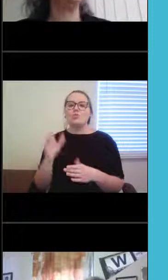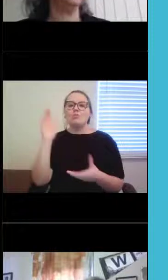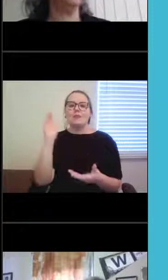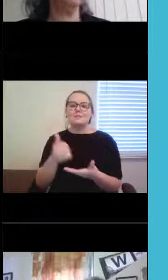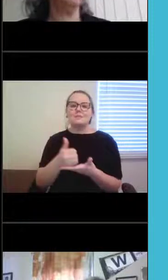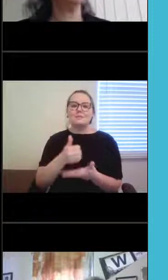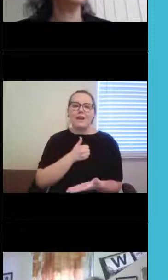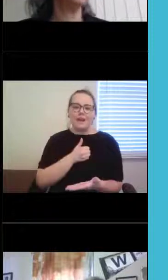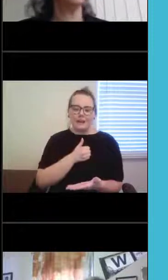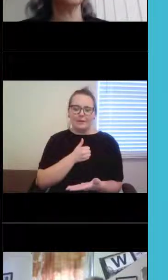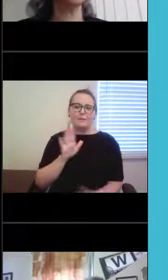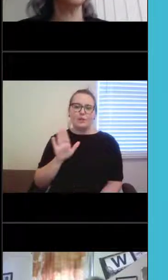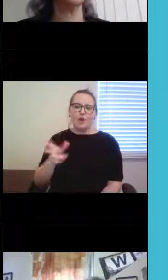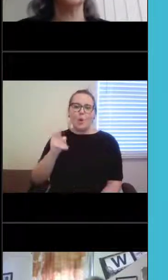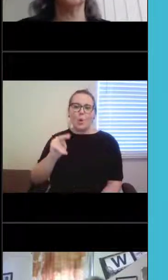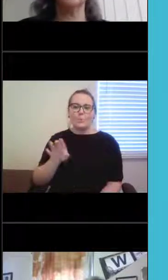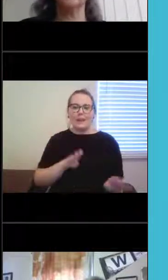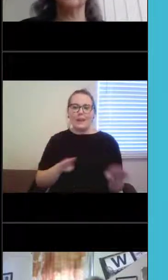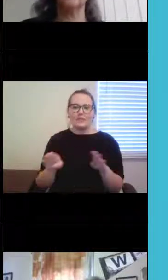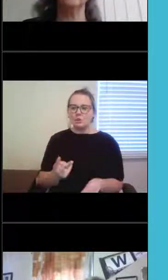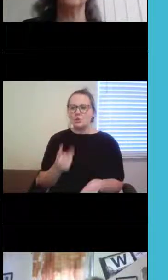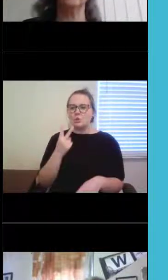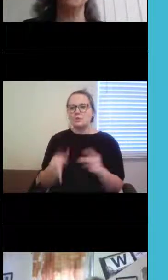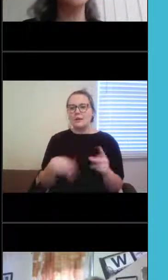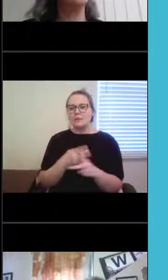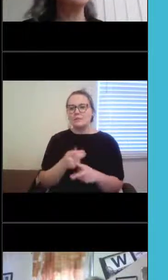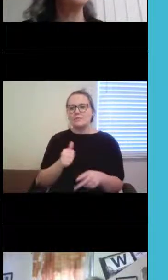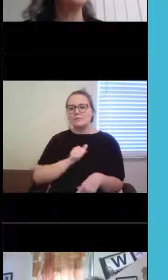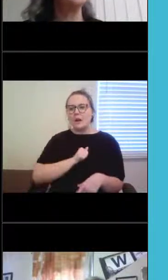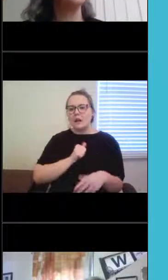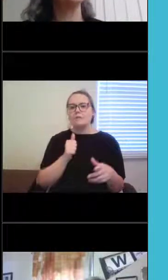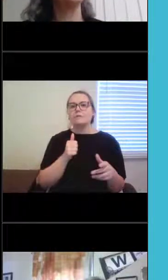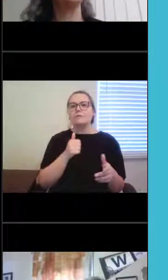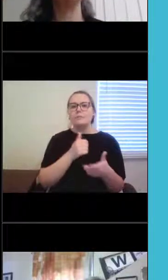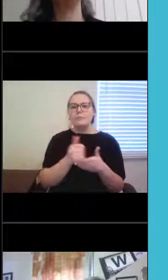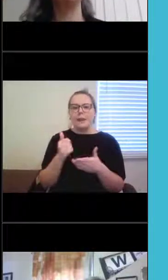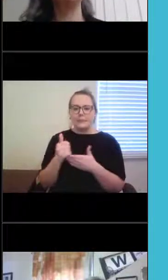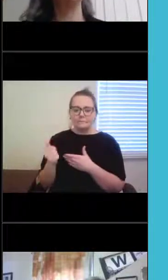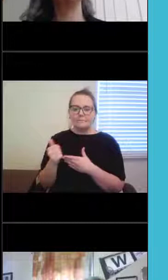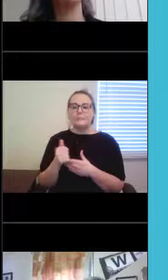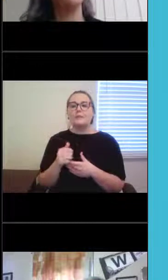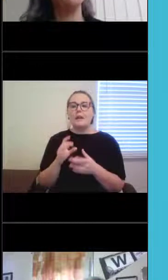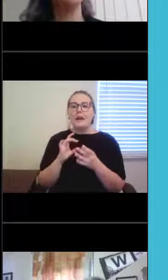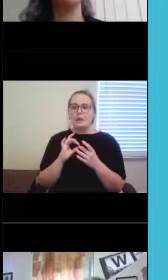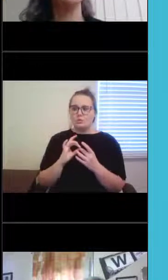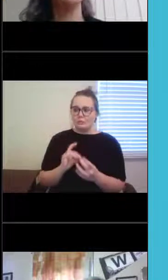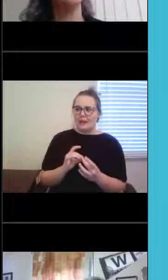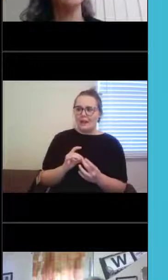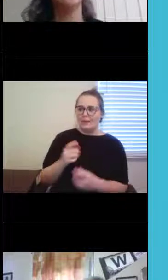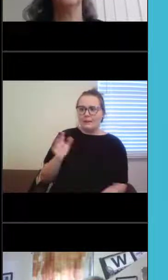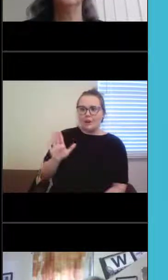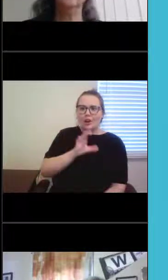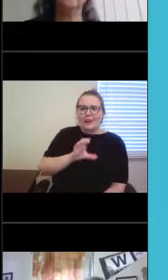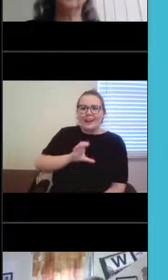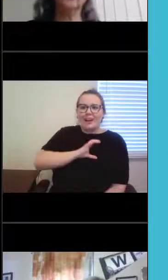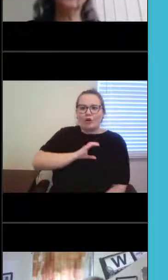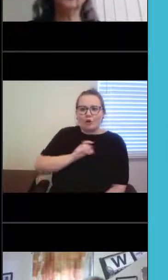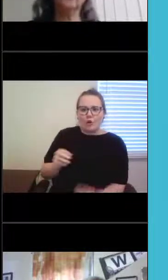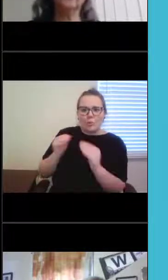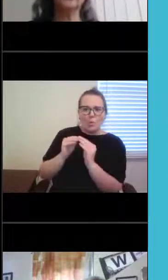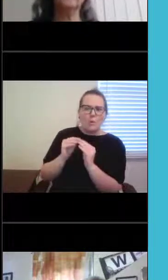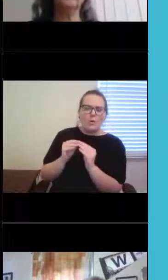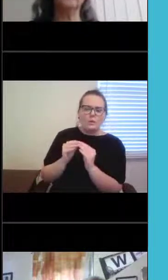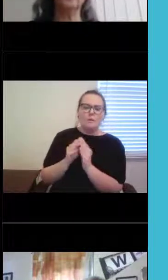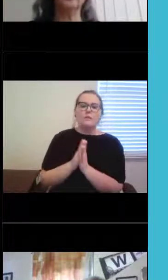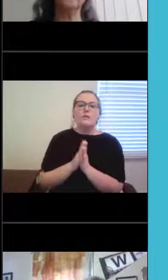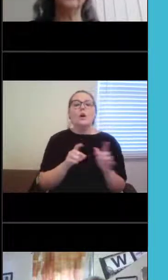own behavior. There's these sort of two types of self-blame studied in the literature, but it didn't. It was related to blaming one's character more, but